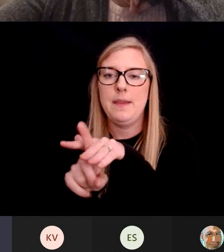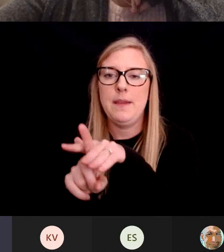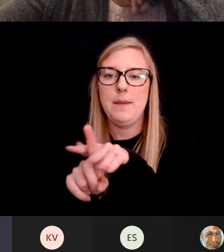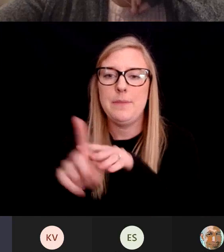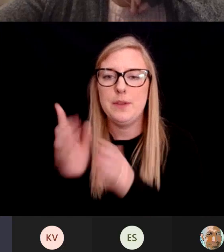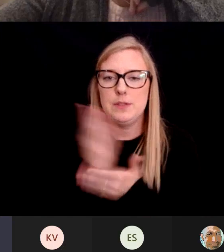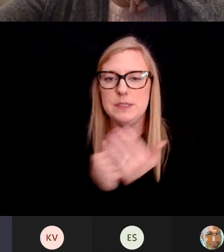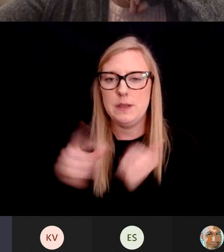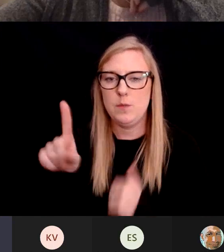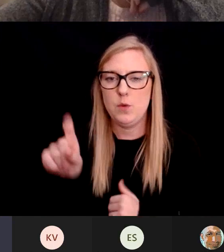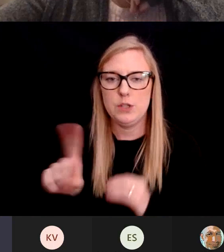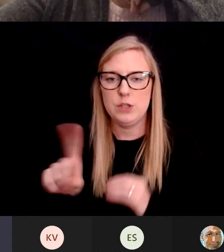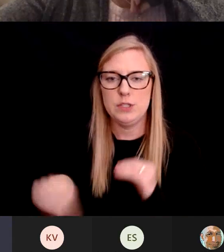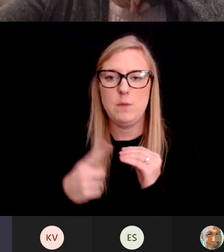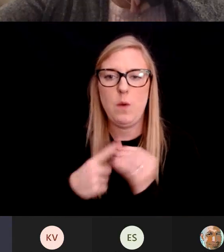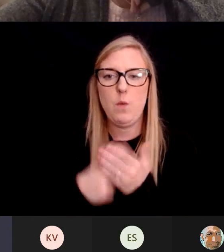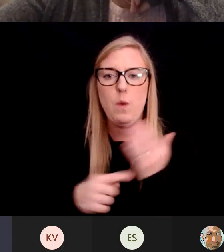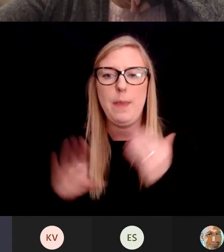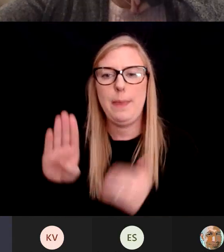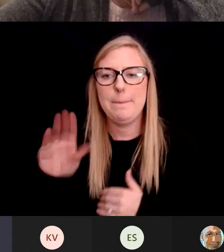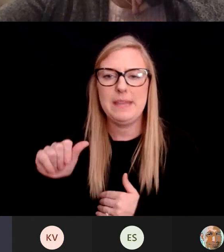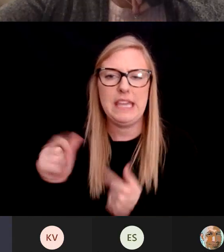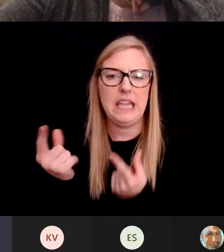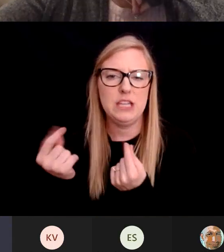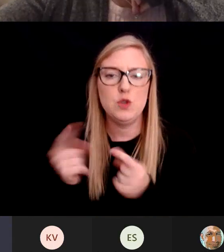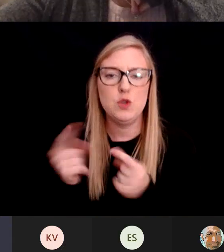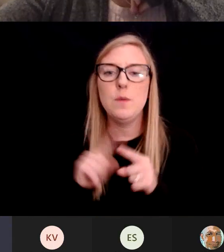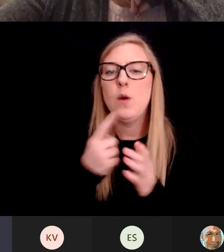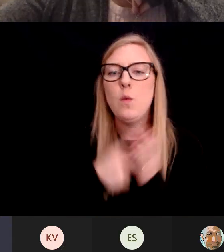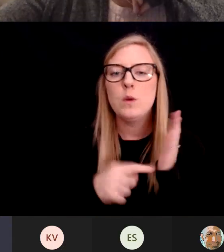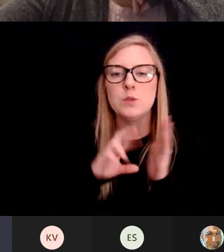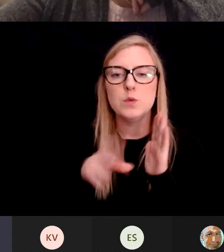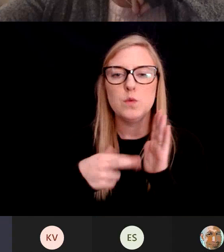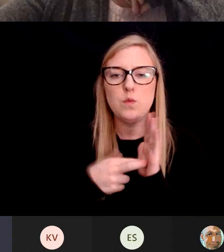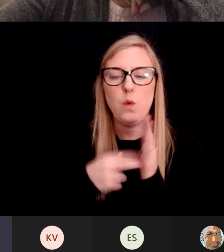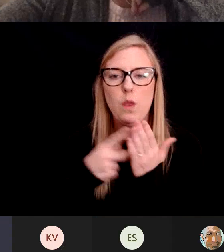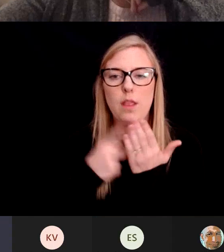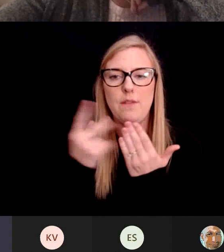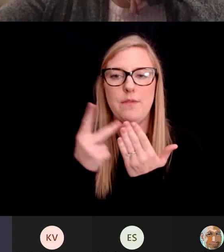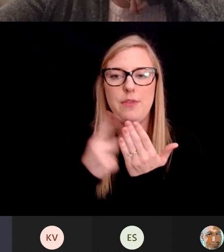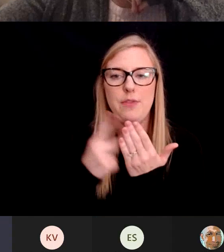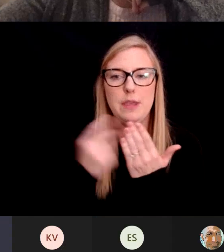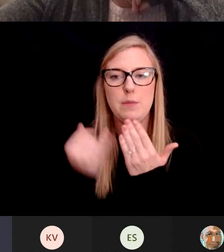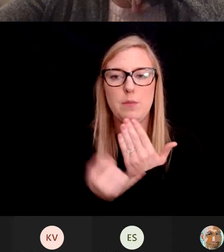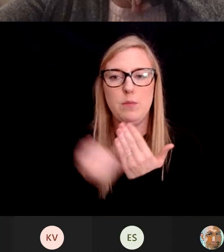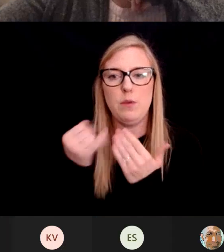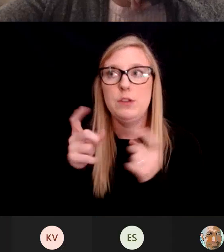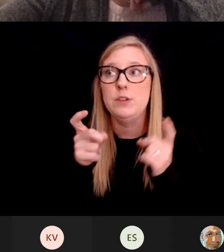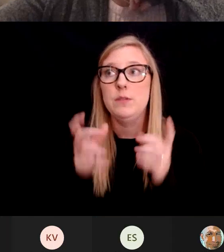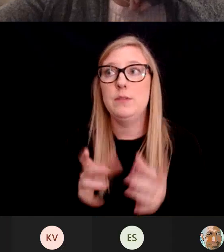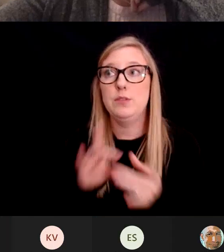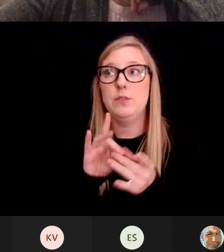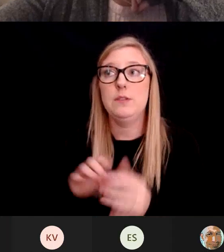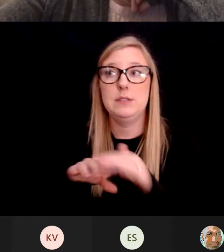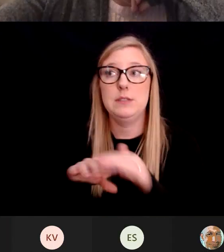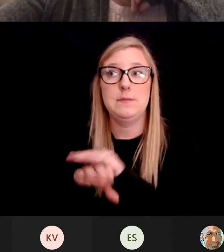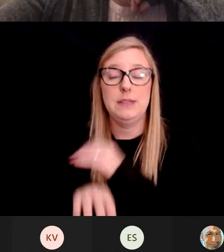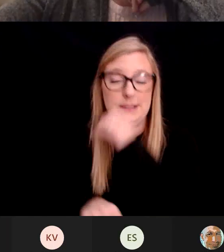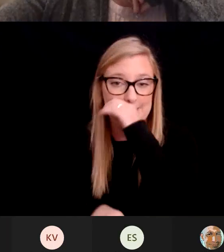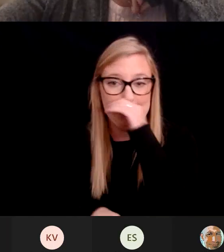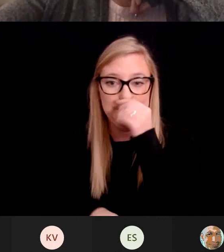what the BAs do, but what is the role of the project manager in regards to accessibility? It's a